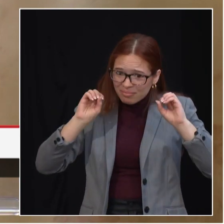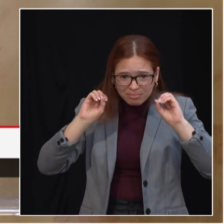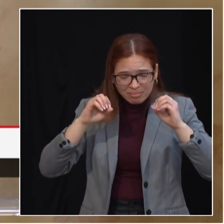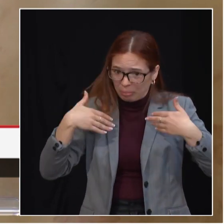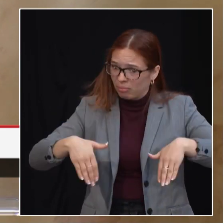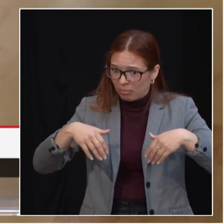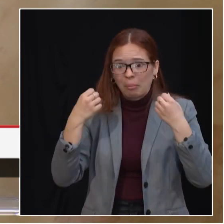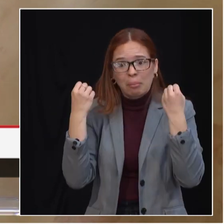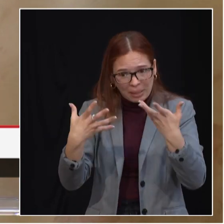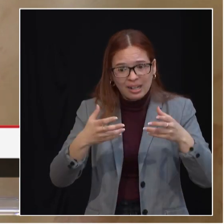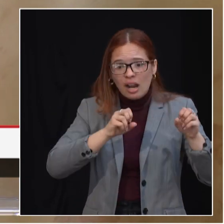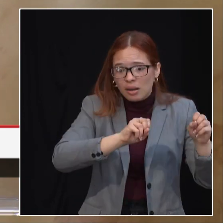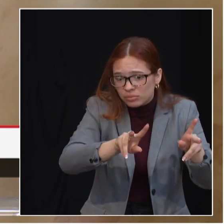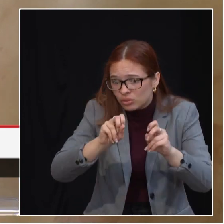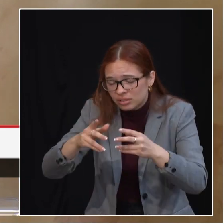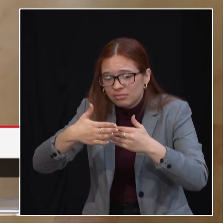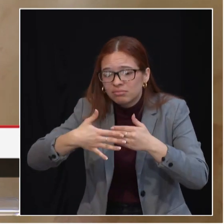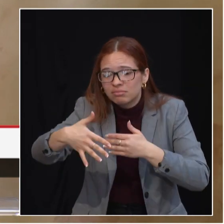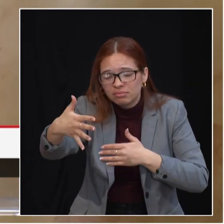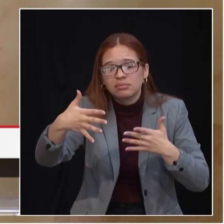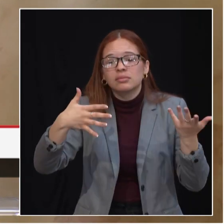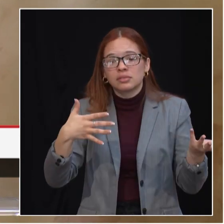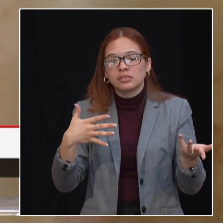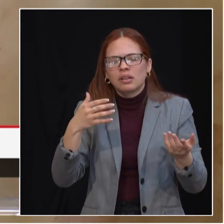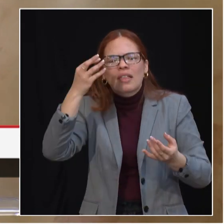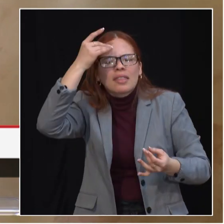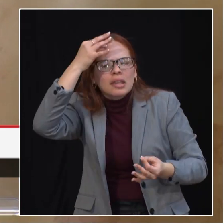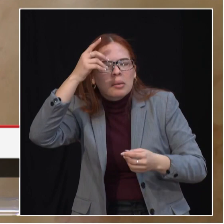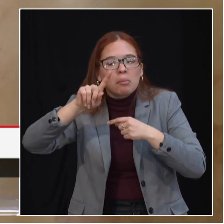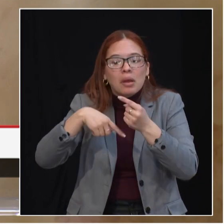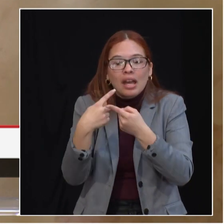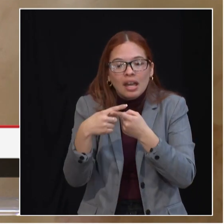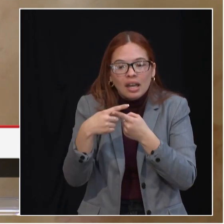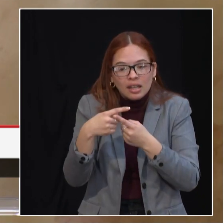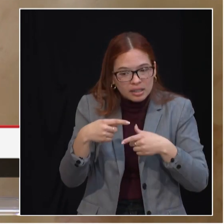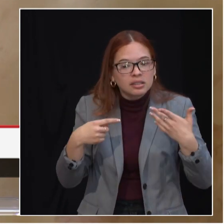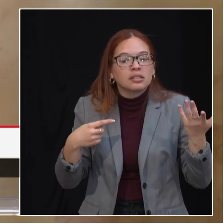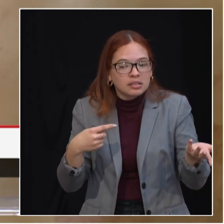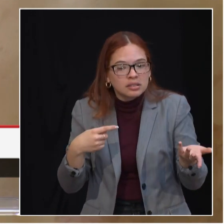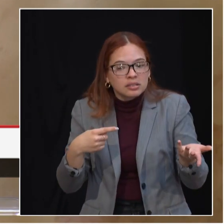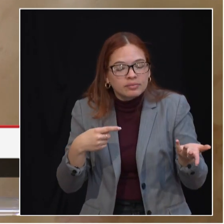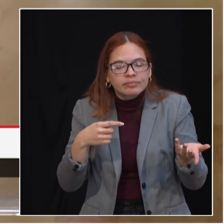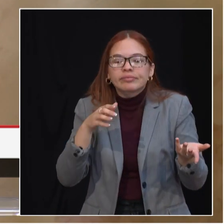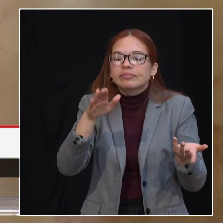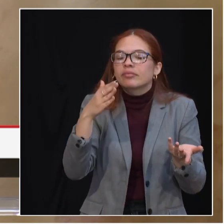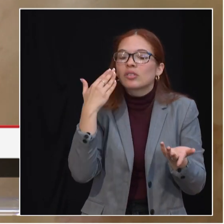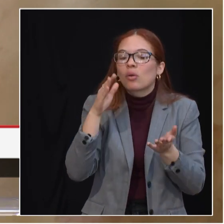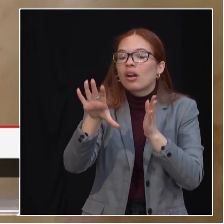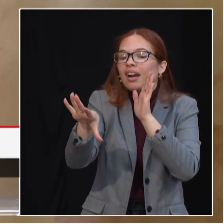channel Jaron Price and bring your energy, because we've got a